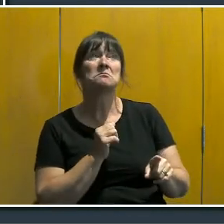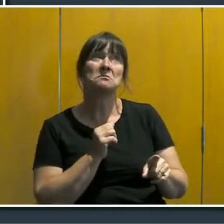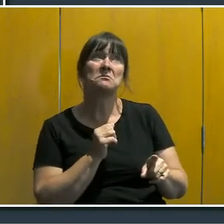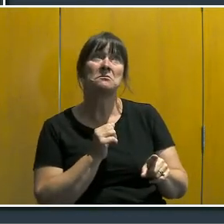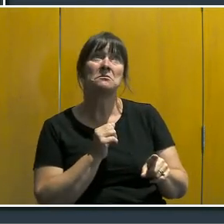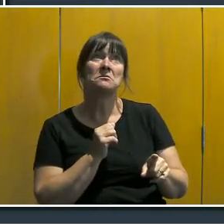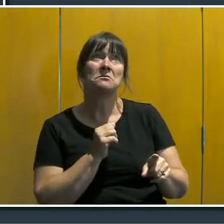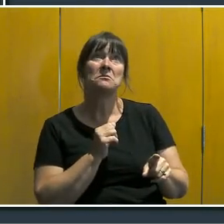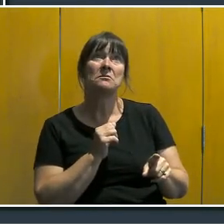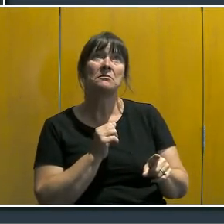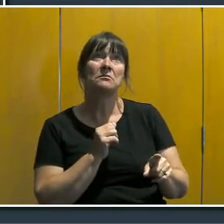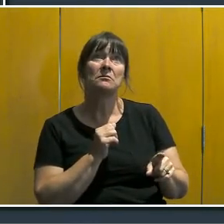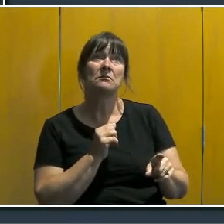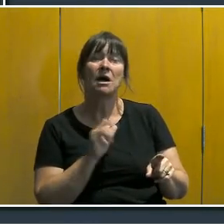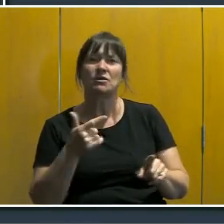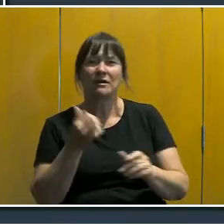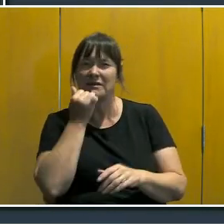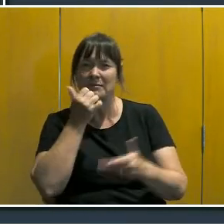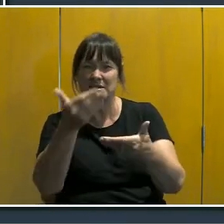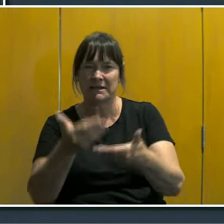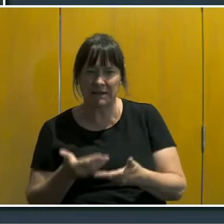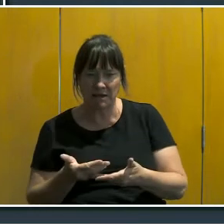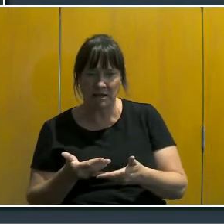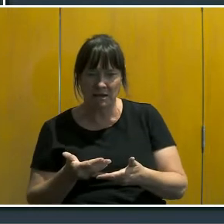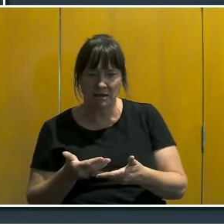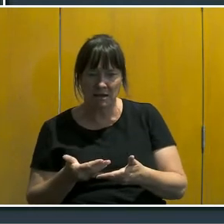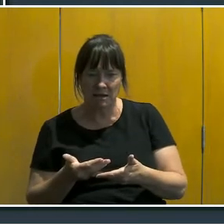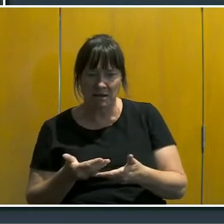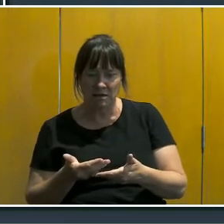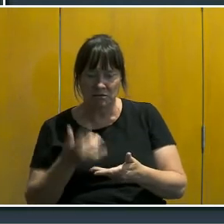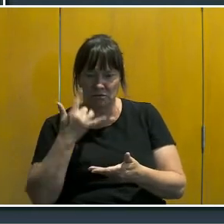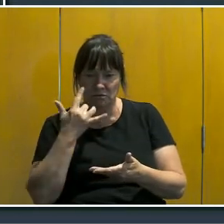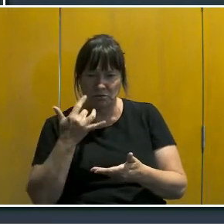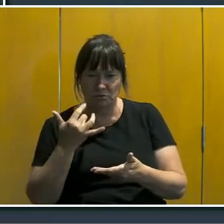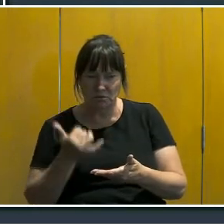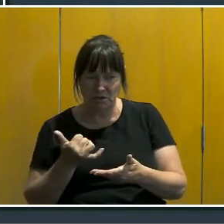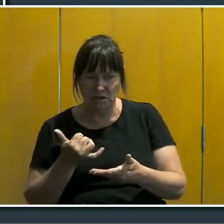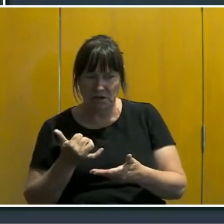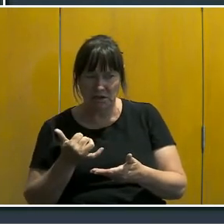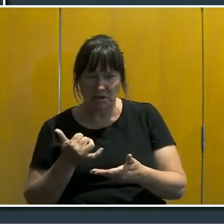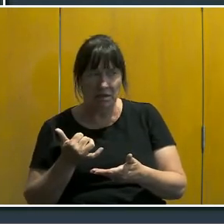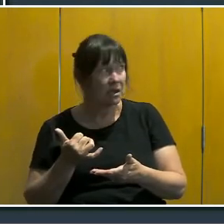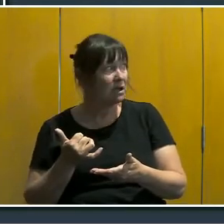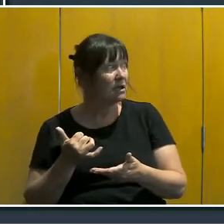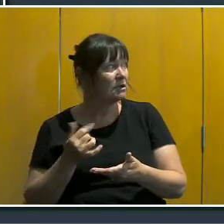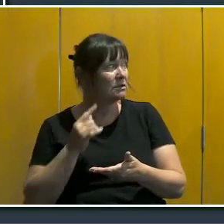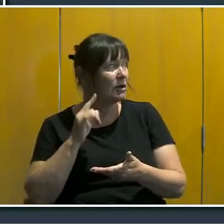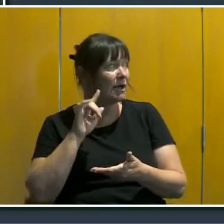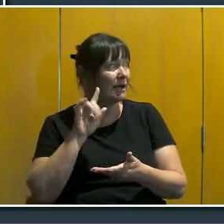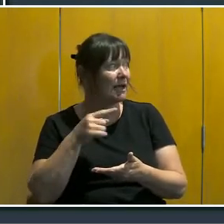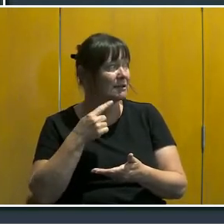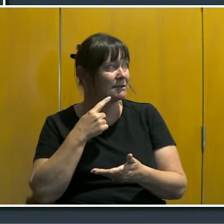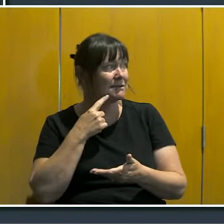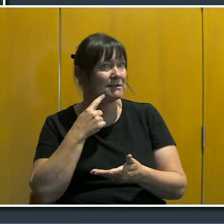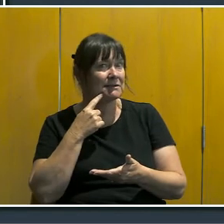which I don't have the figures in front of me. So I would not at the moment be able to say